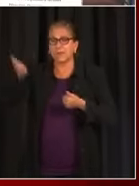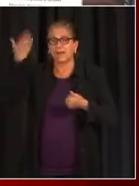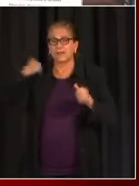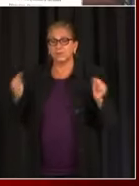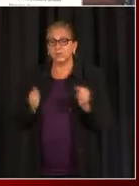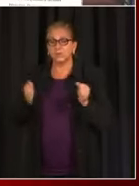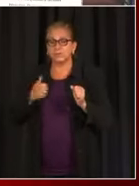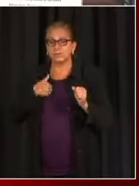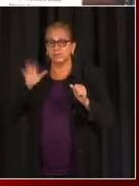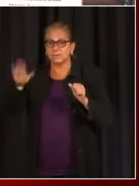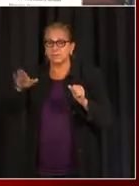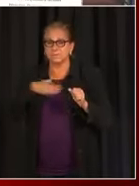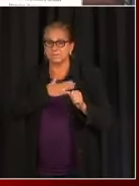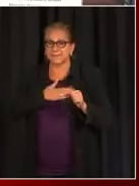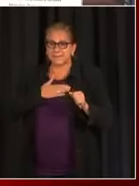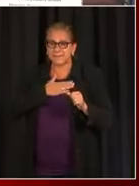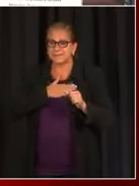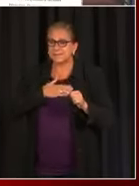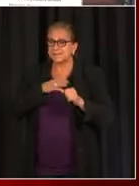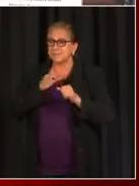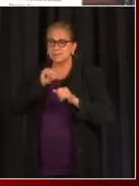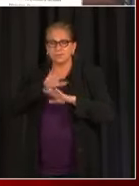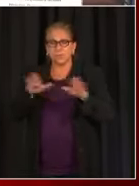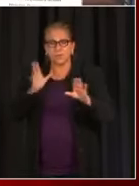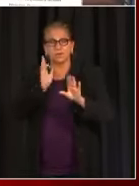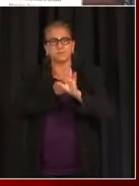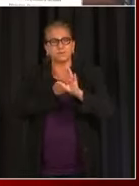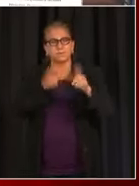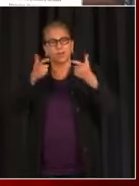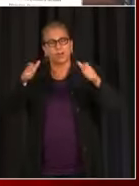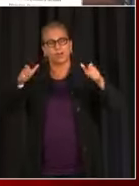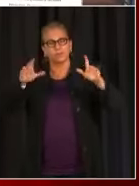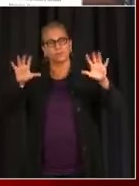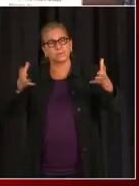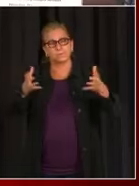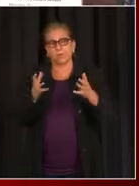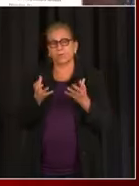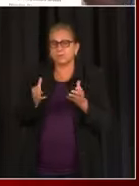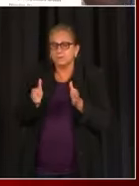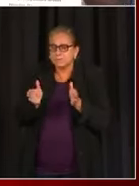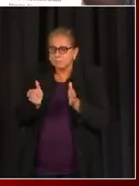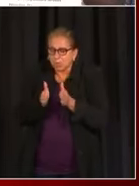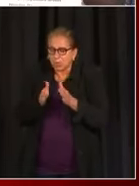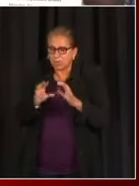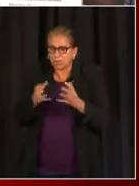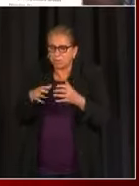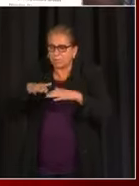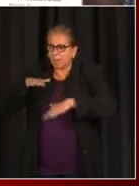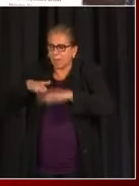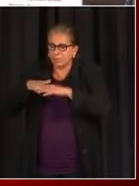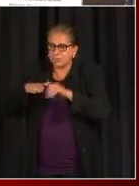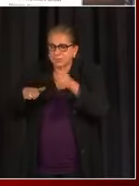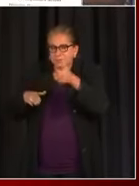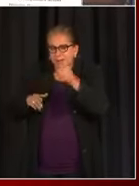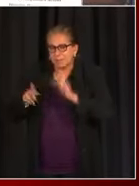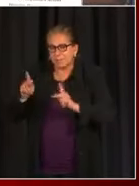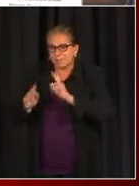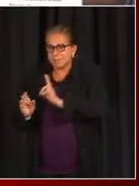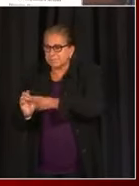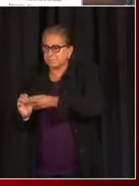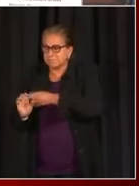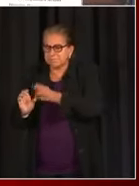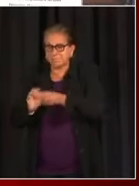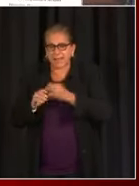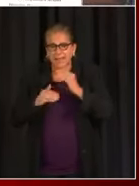lot about people participating in small gatherings of less than 10 people. We also want to make sure